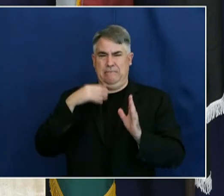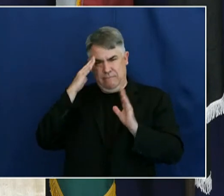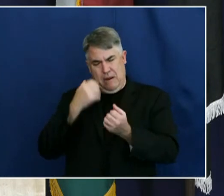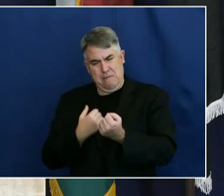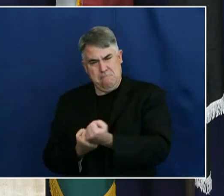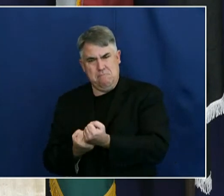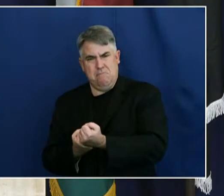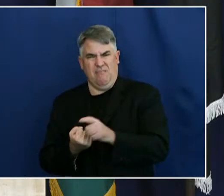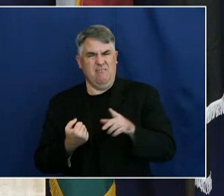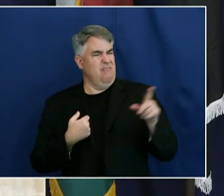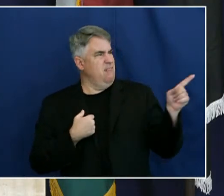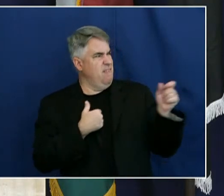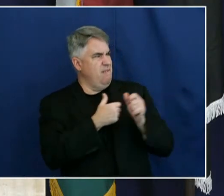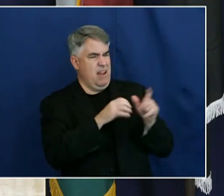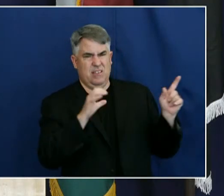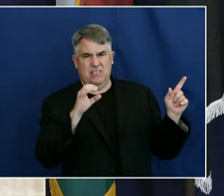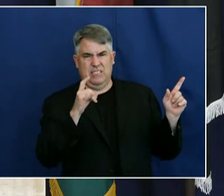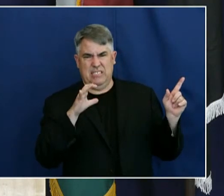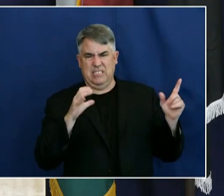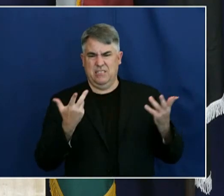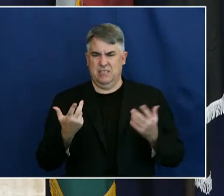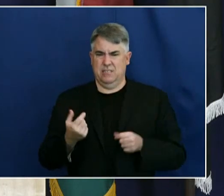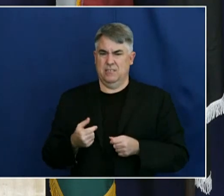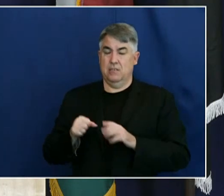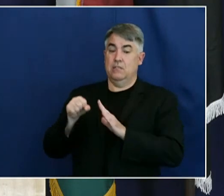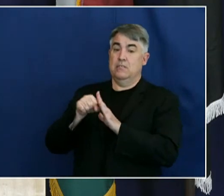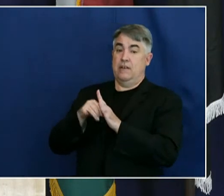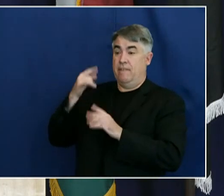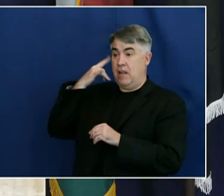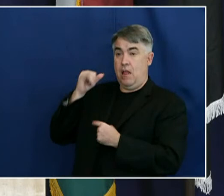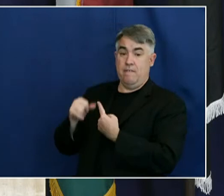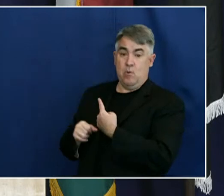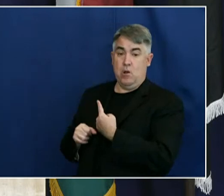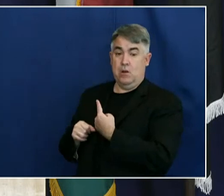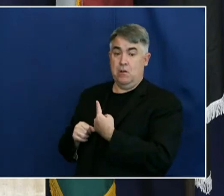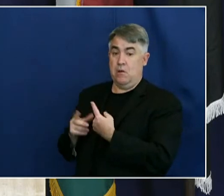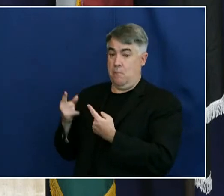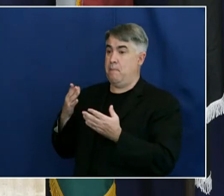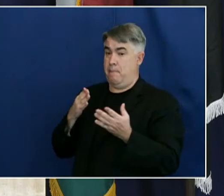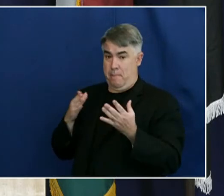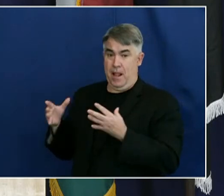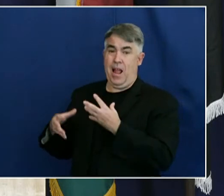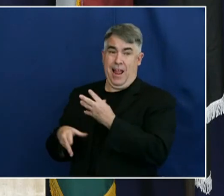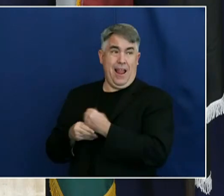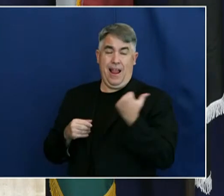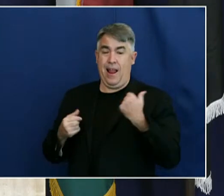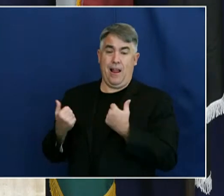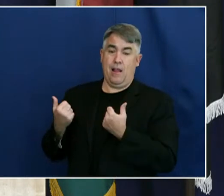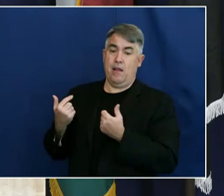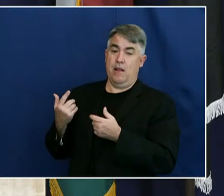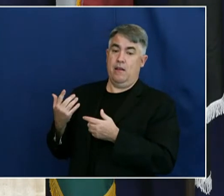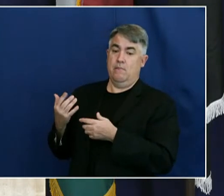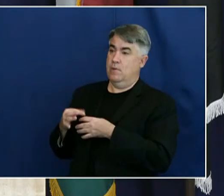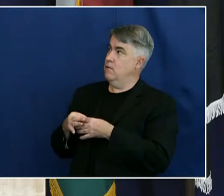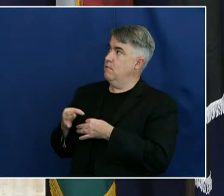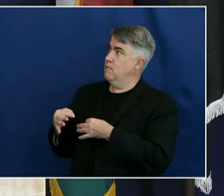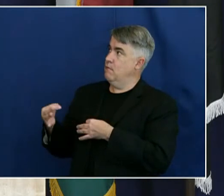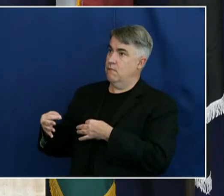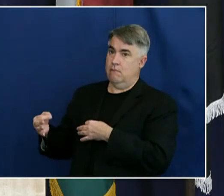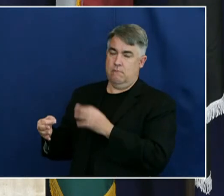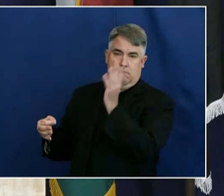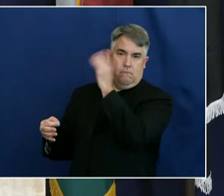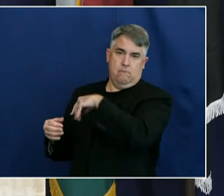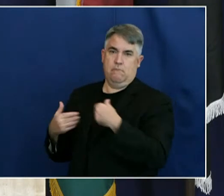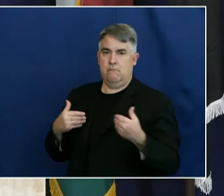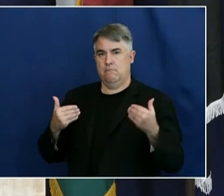state said they were planning to include them on the following Monday, but apparently they did not. And we continue to have them on our